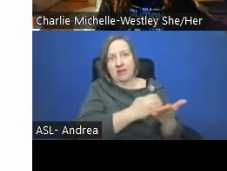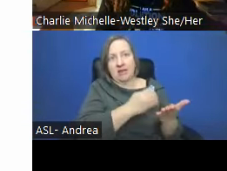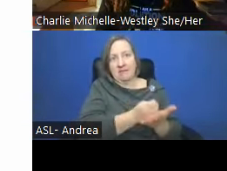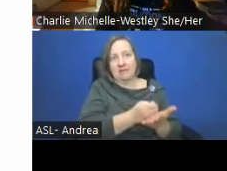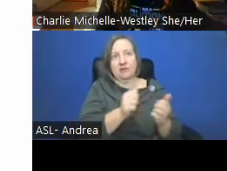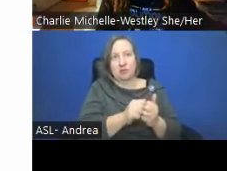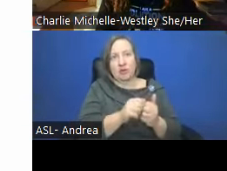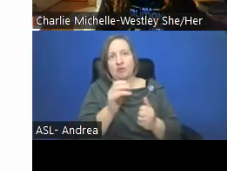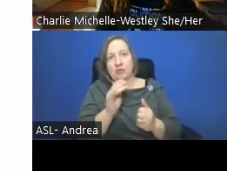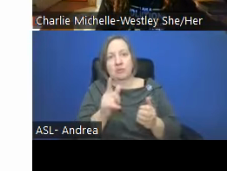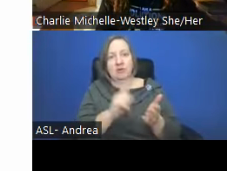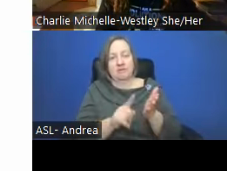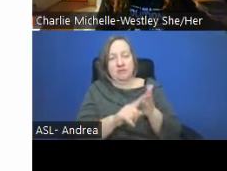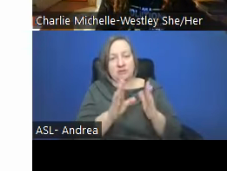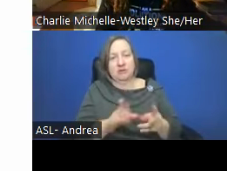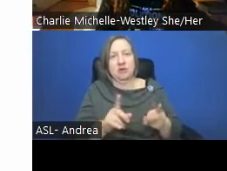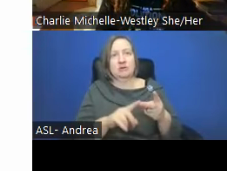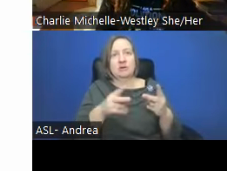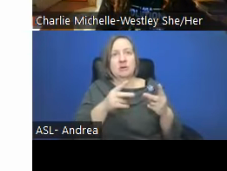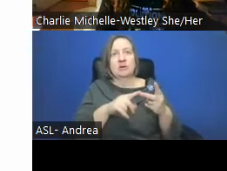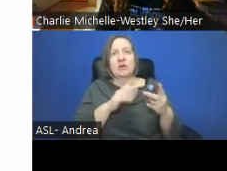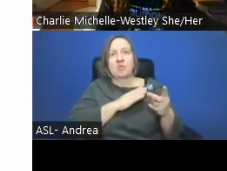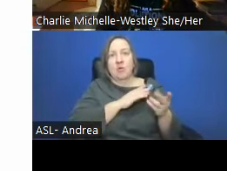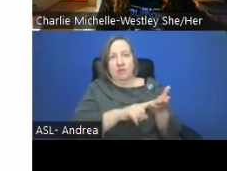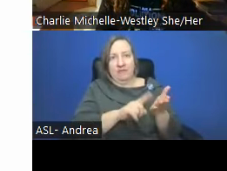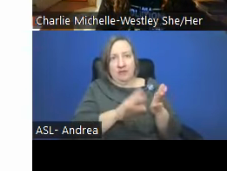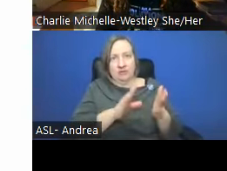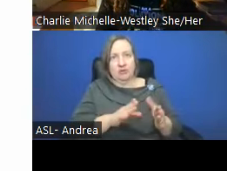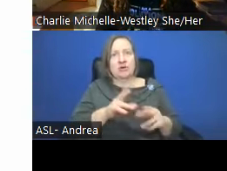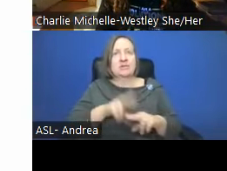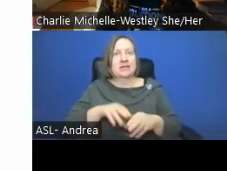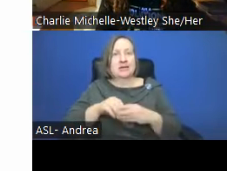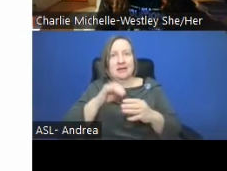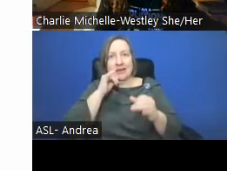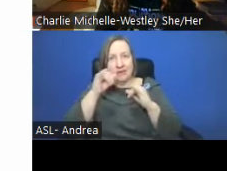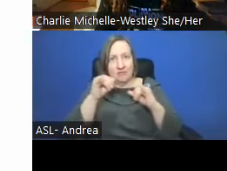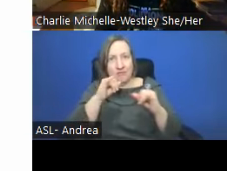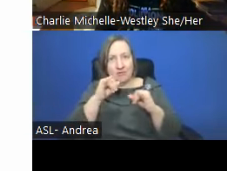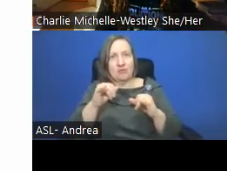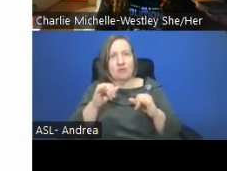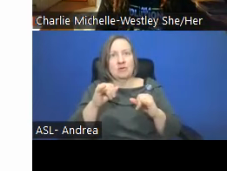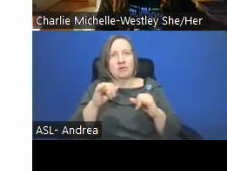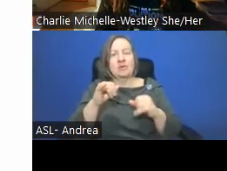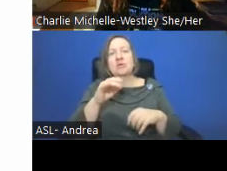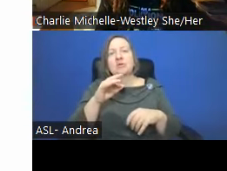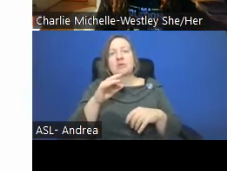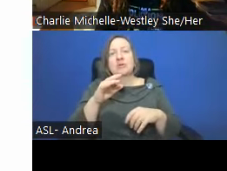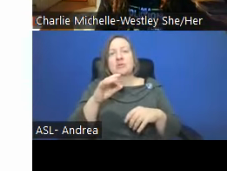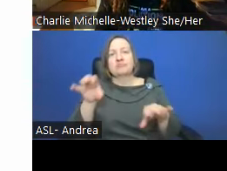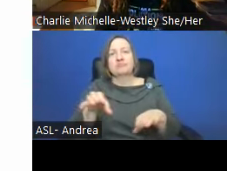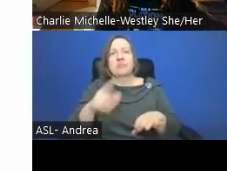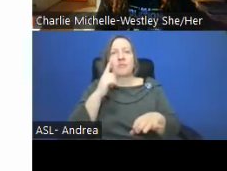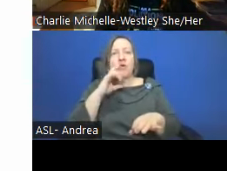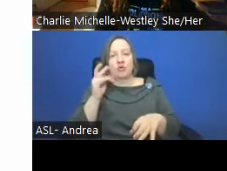criminal investigators. 2, board investigators sit in an interviews conducted for